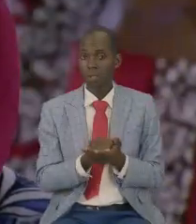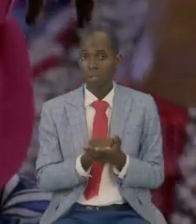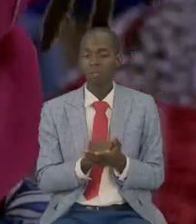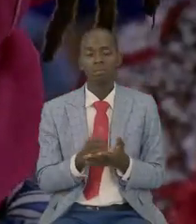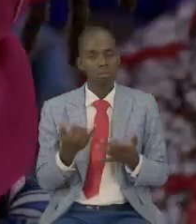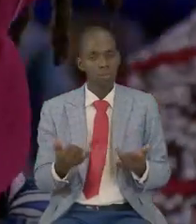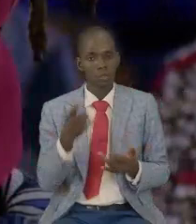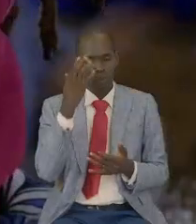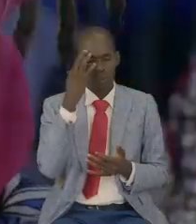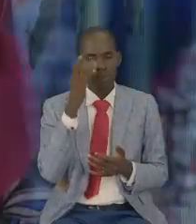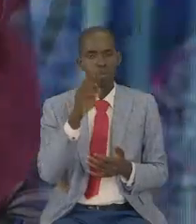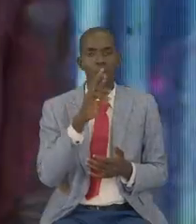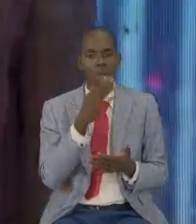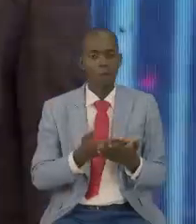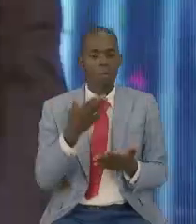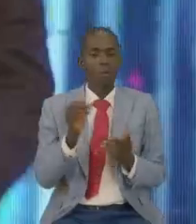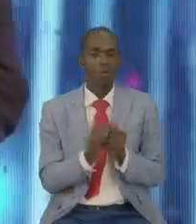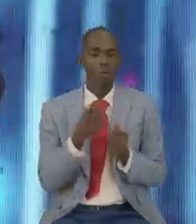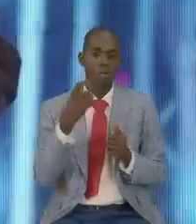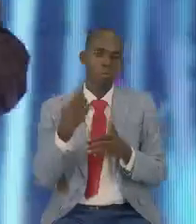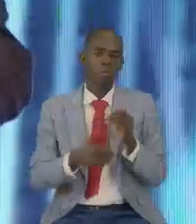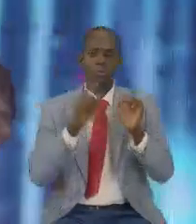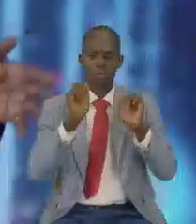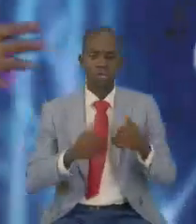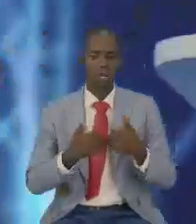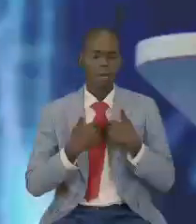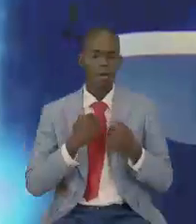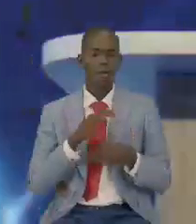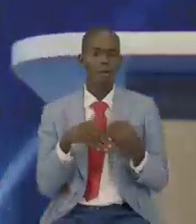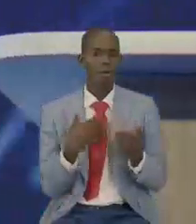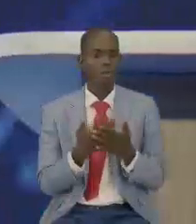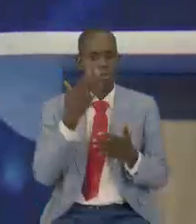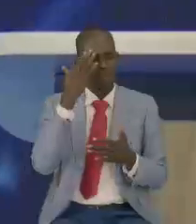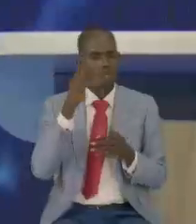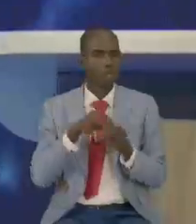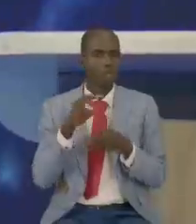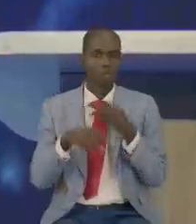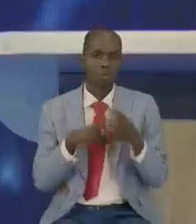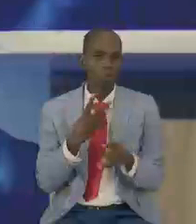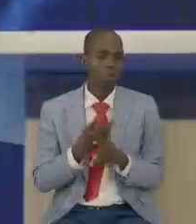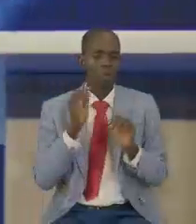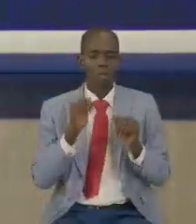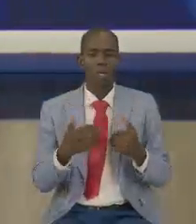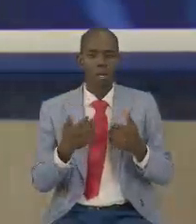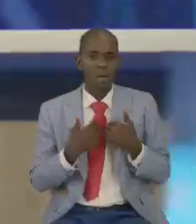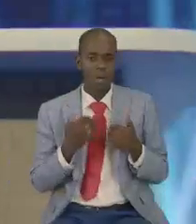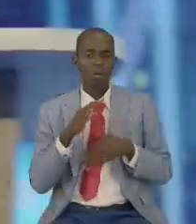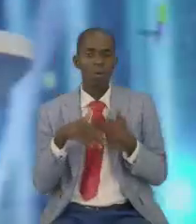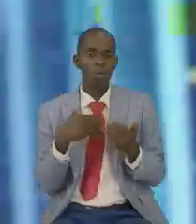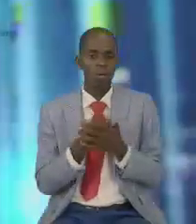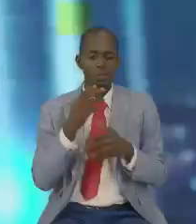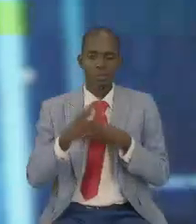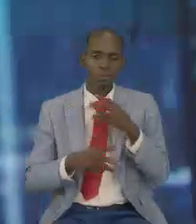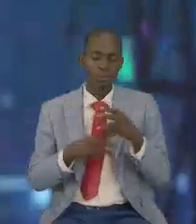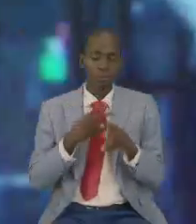the world, all the knowledge in the encyclopedia, and you don't know you are bought with a price. You're in